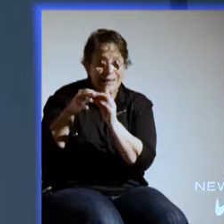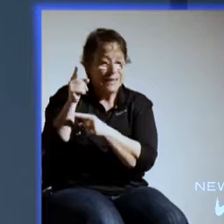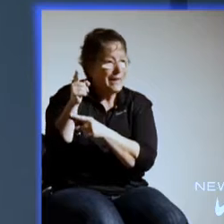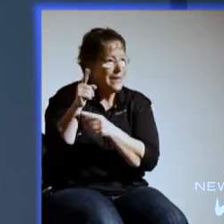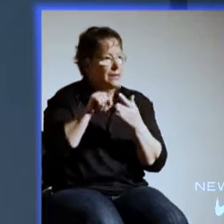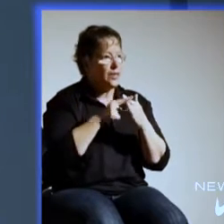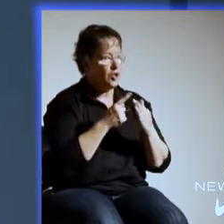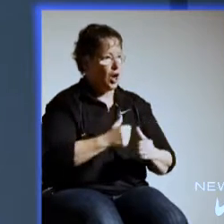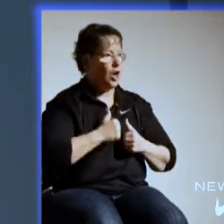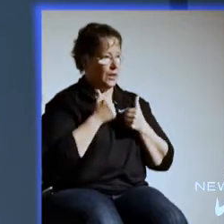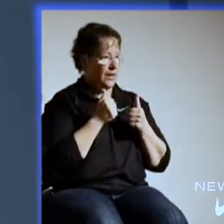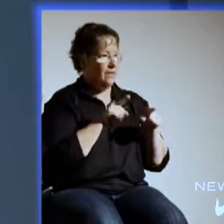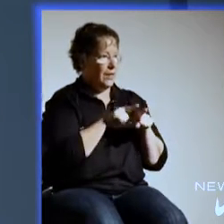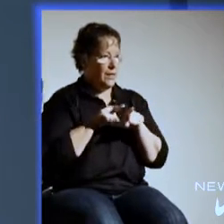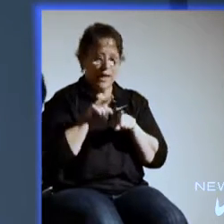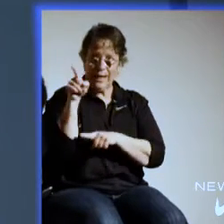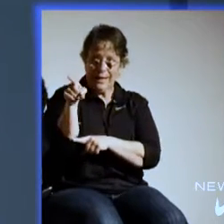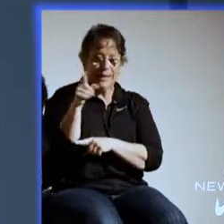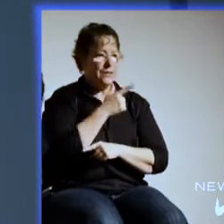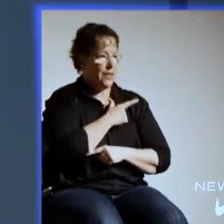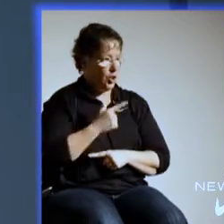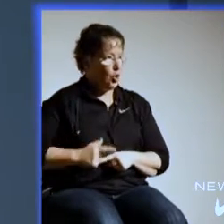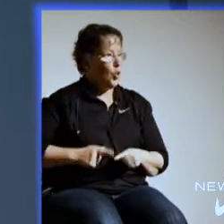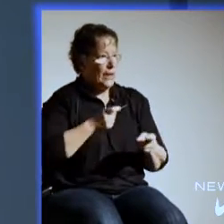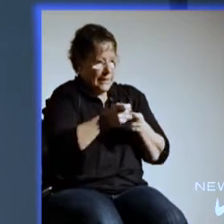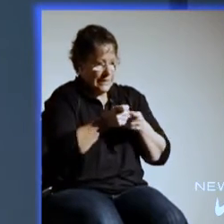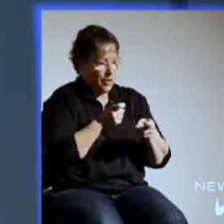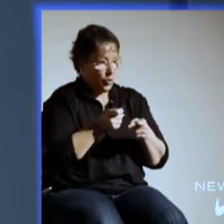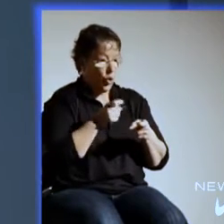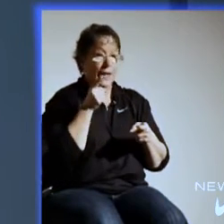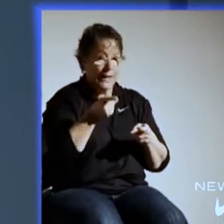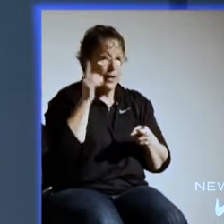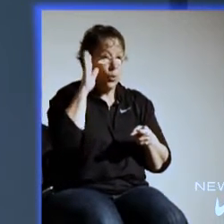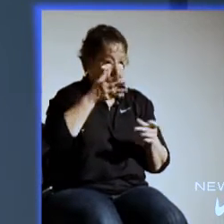though Jesus is Lord. He will mess with your